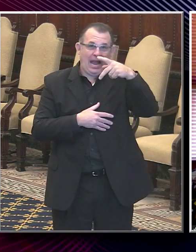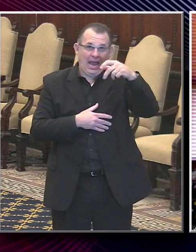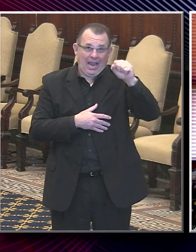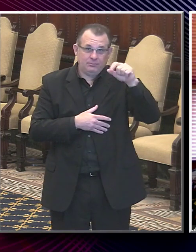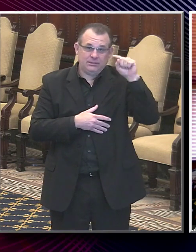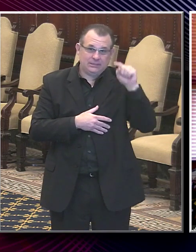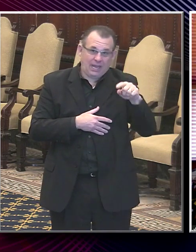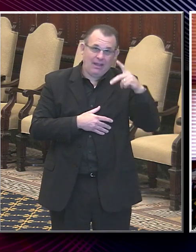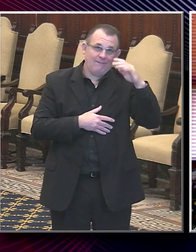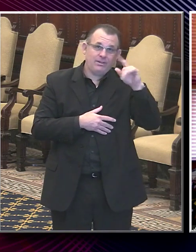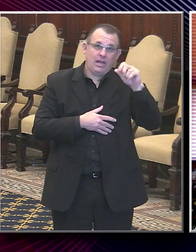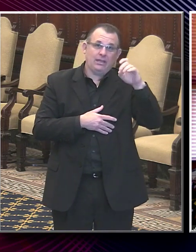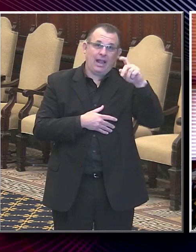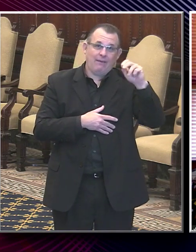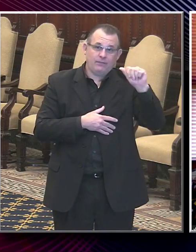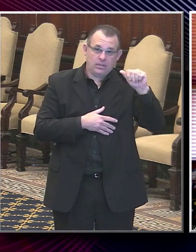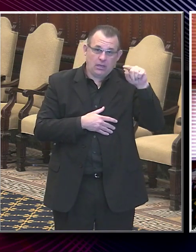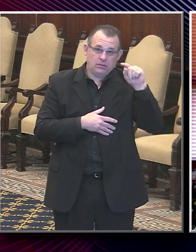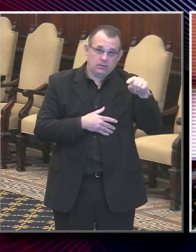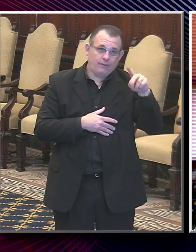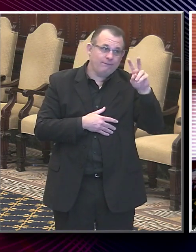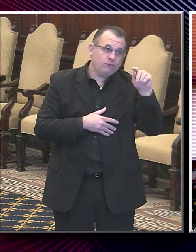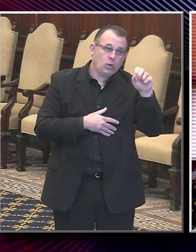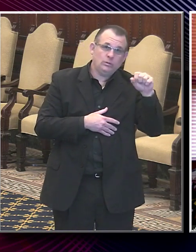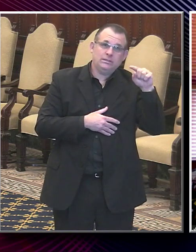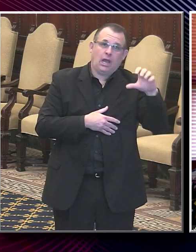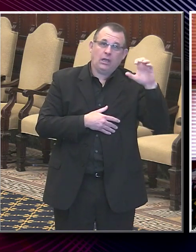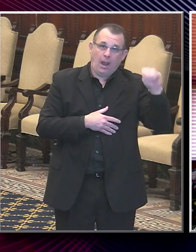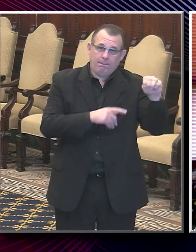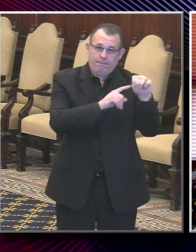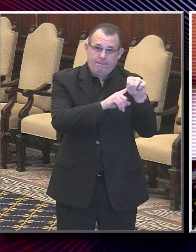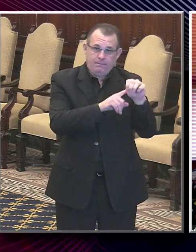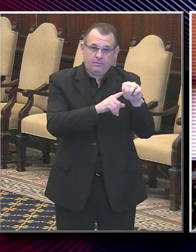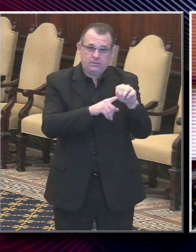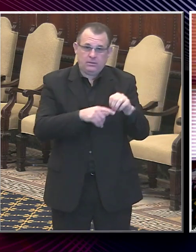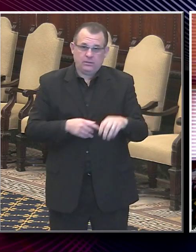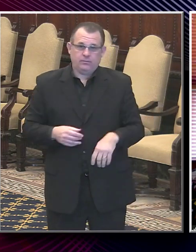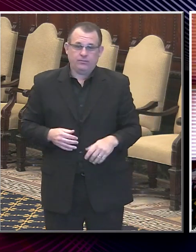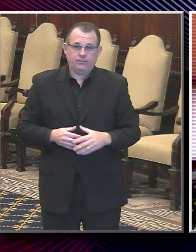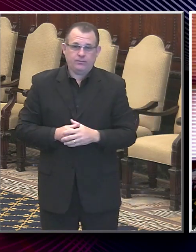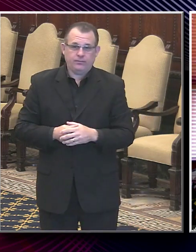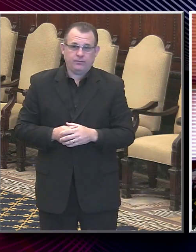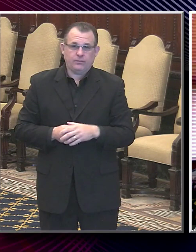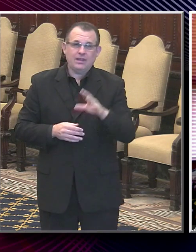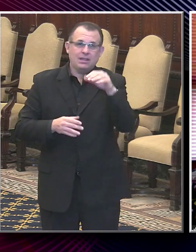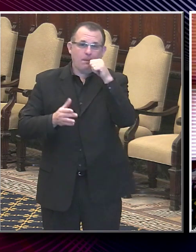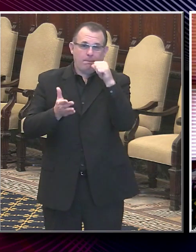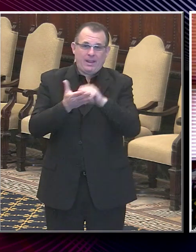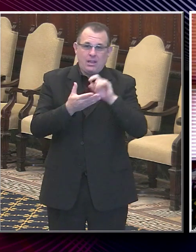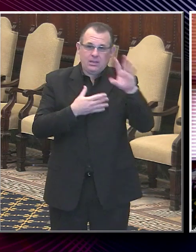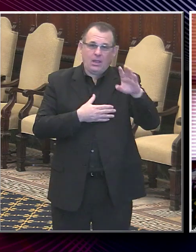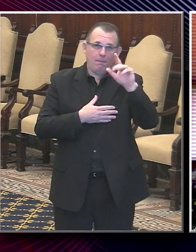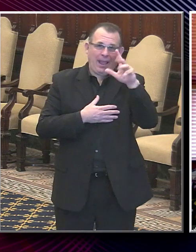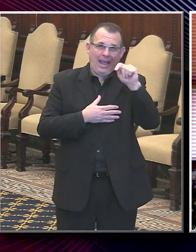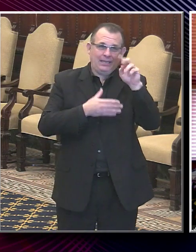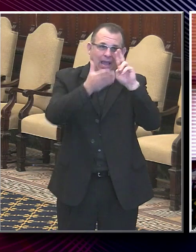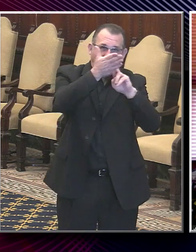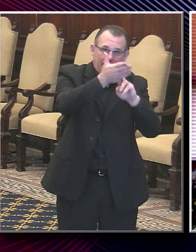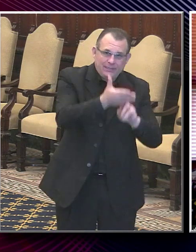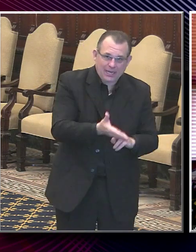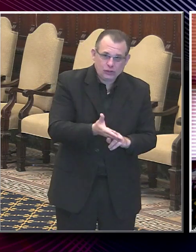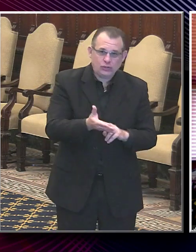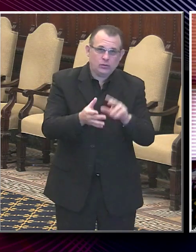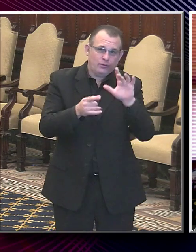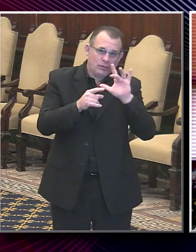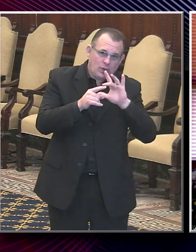apps.philadelphiavote.com. Look for the button on that page that says mail-in ballot application. You will need your driver's license or PIN.ID number.